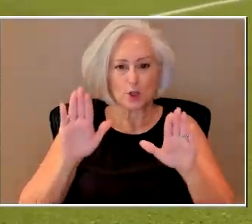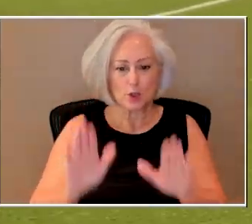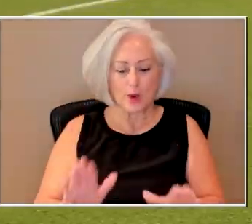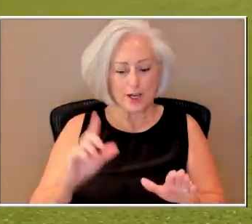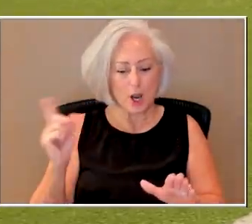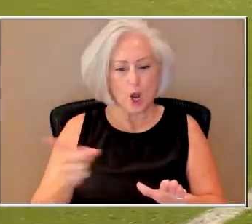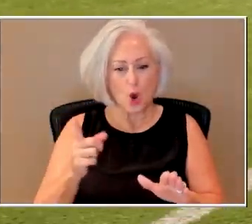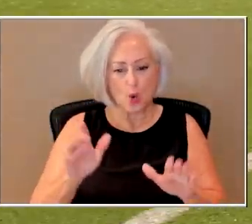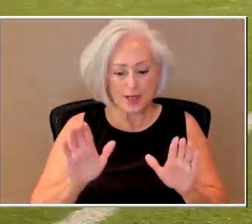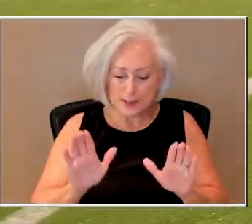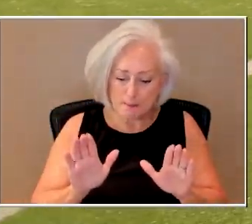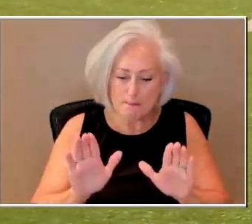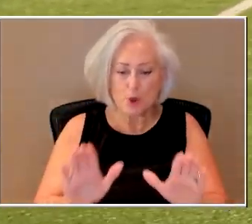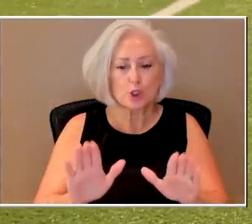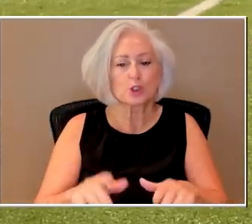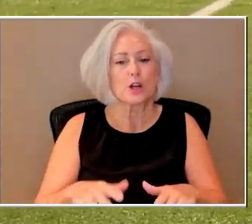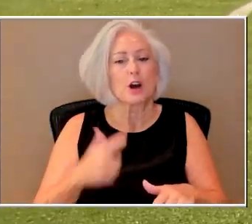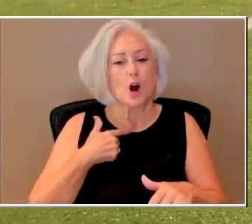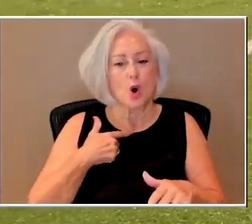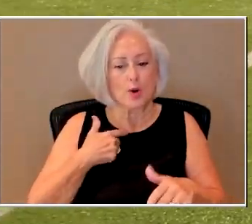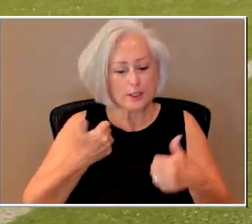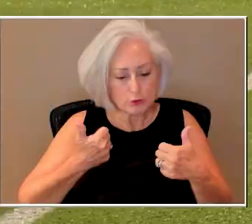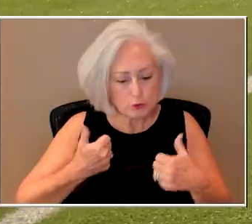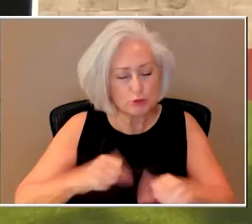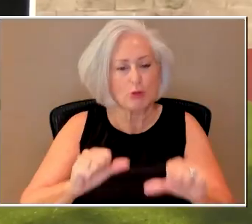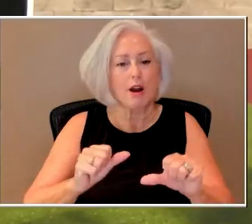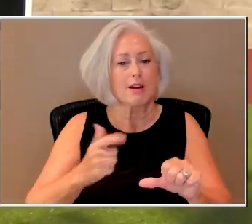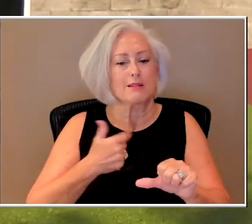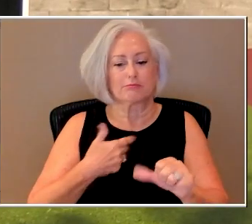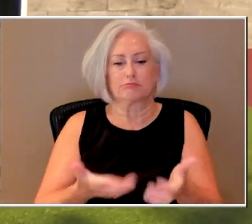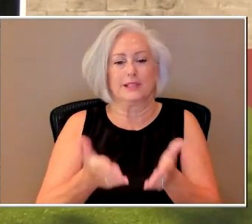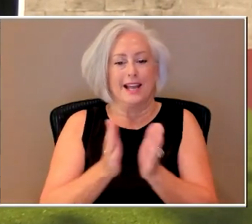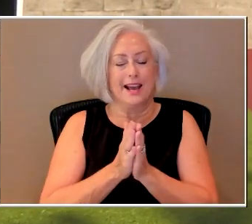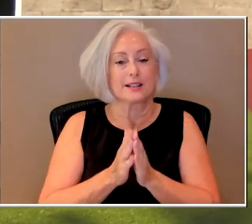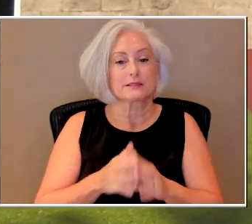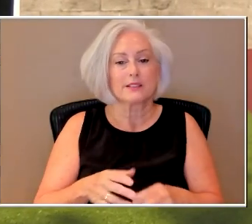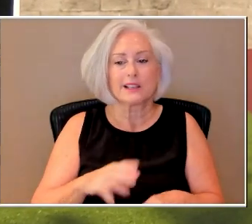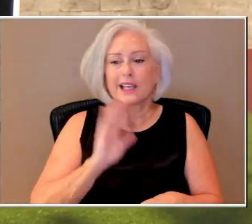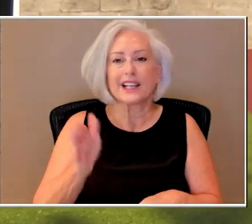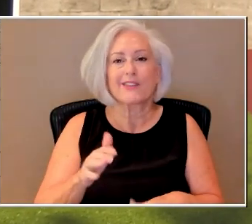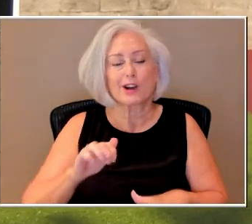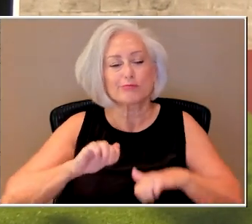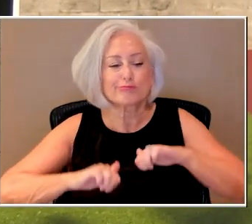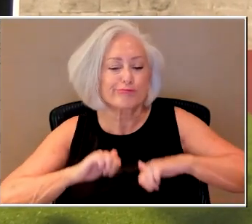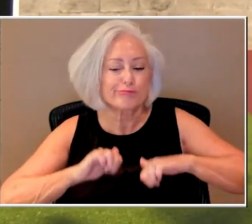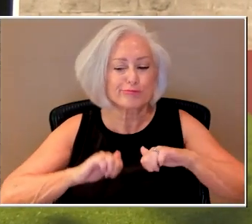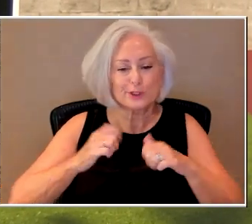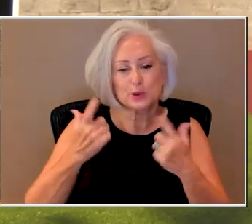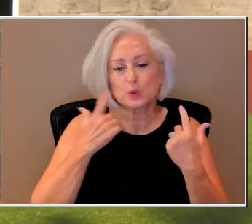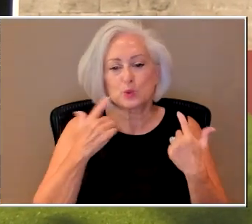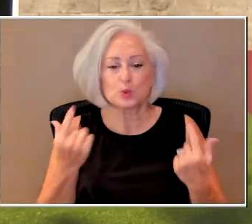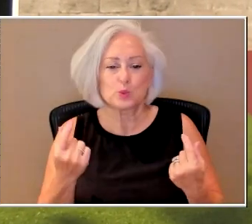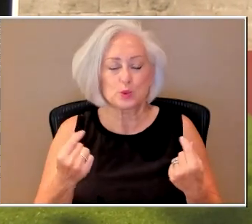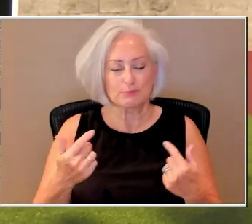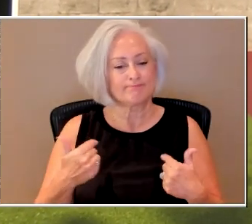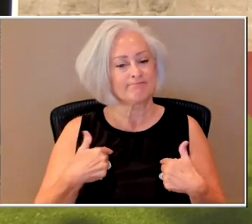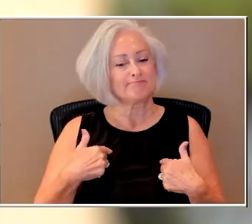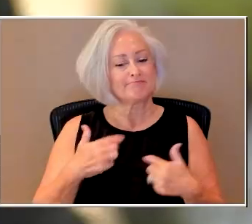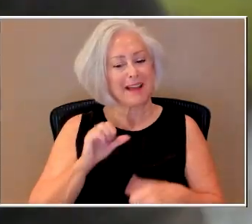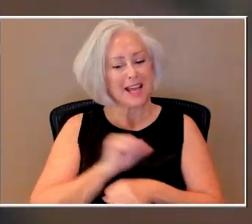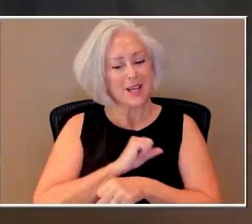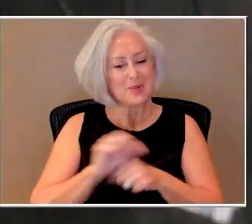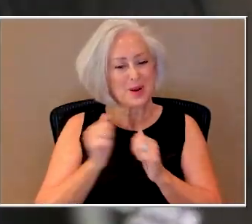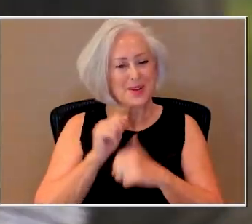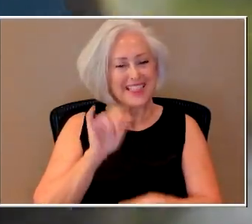go. He doesn't hesitate. So I can work with that. You can work with that.